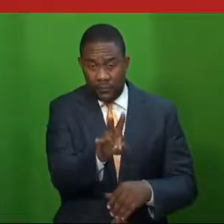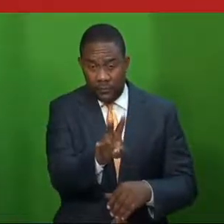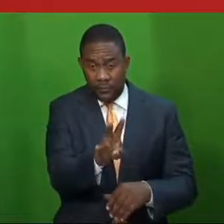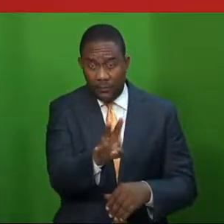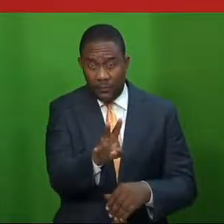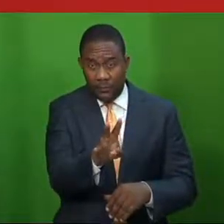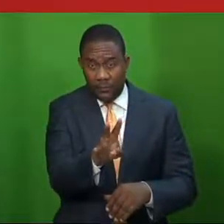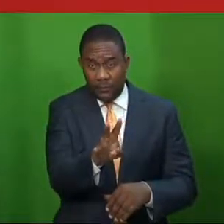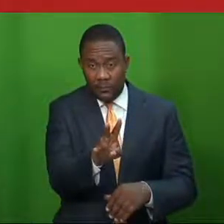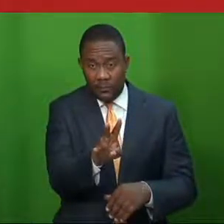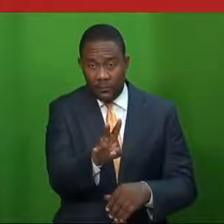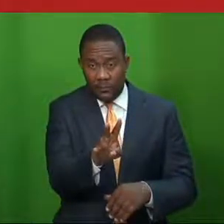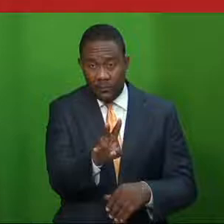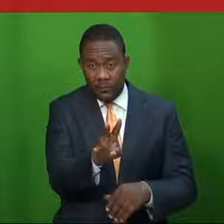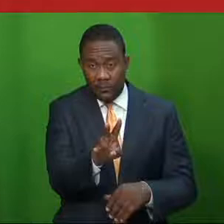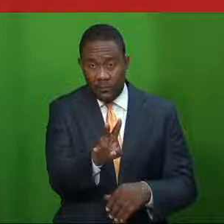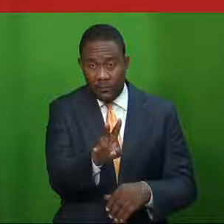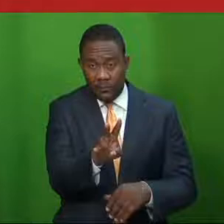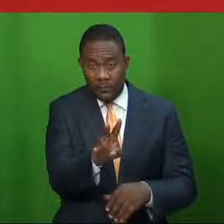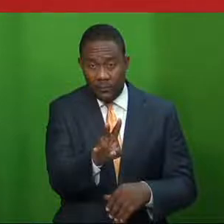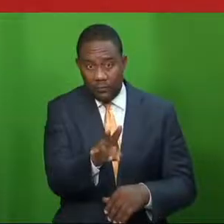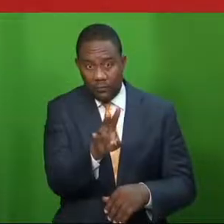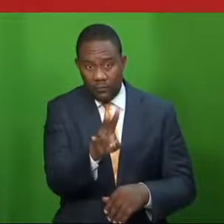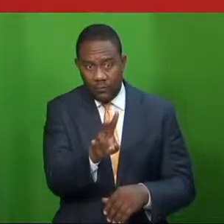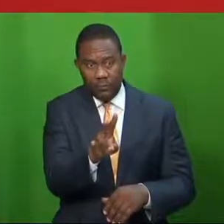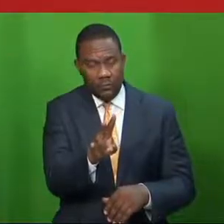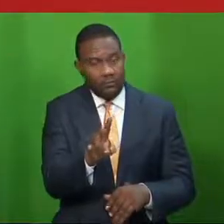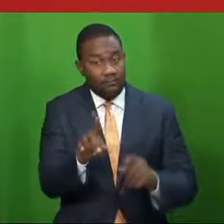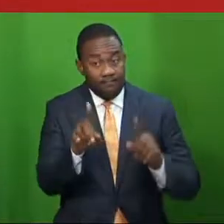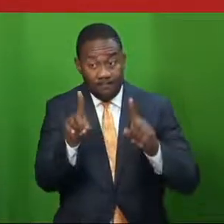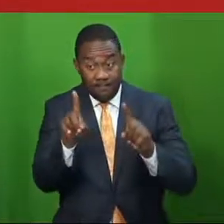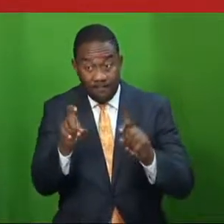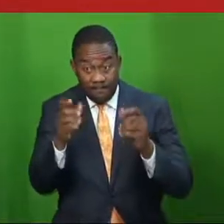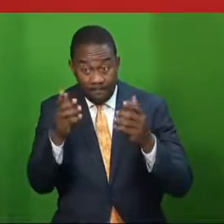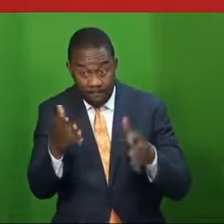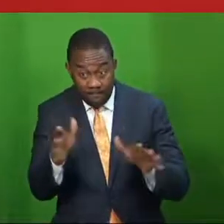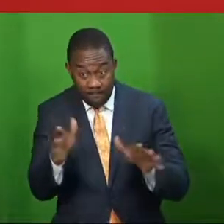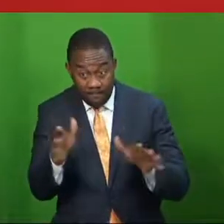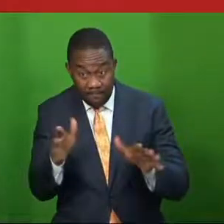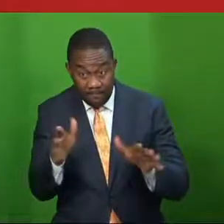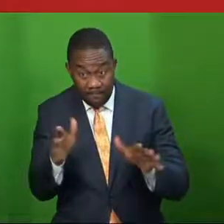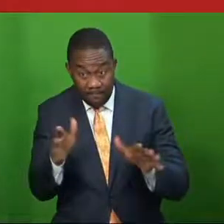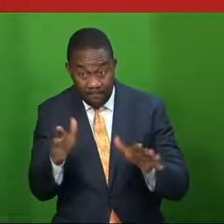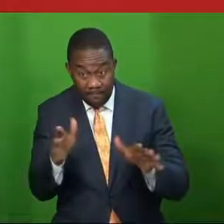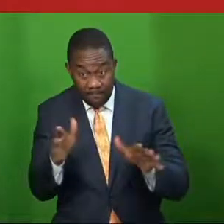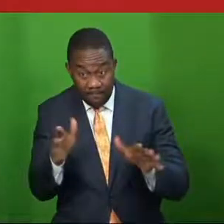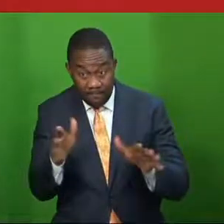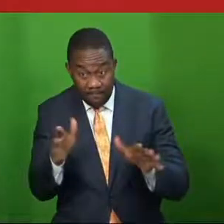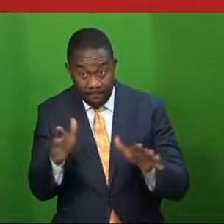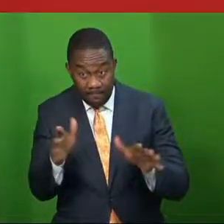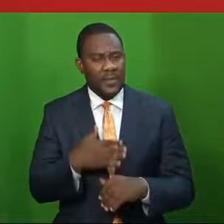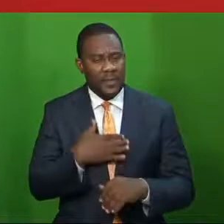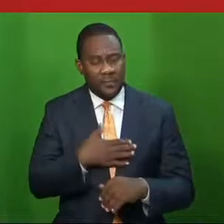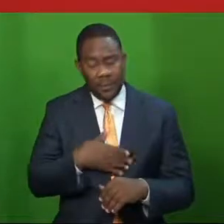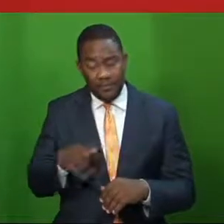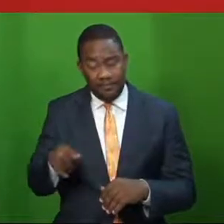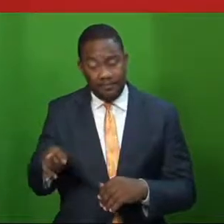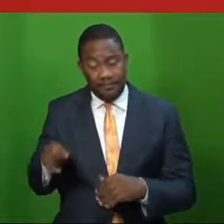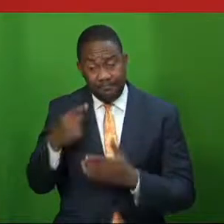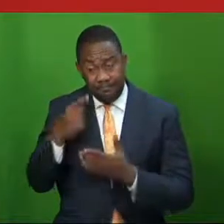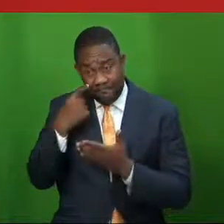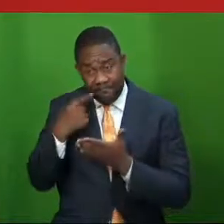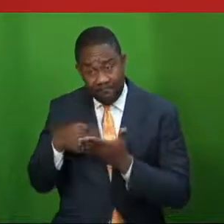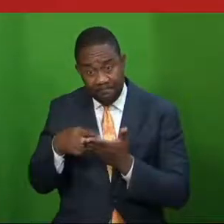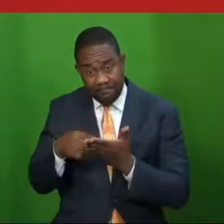or 227 members who had taken the test, so the table office will undertake the